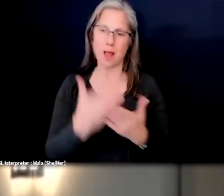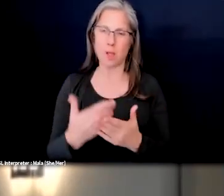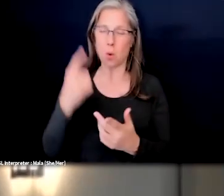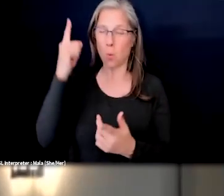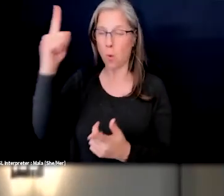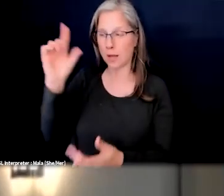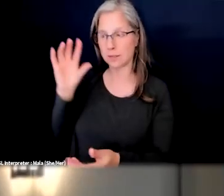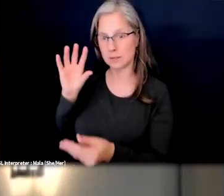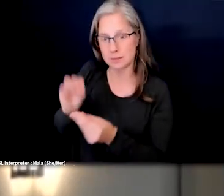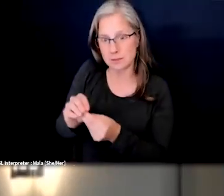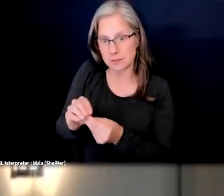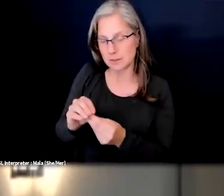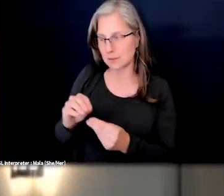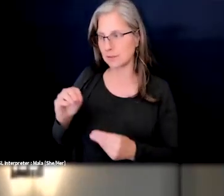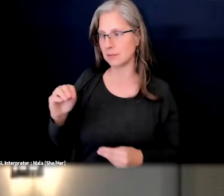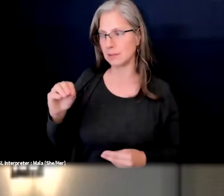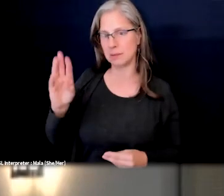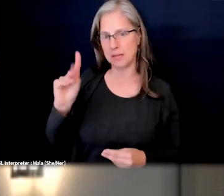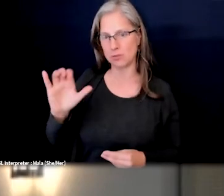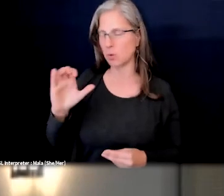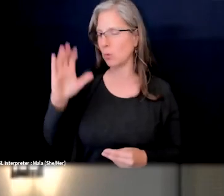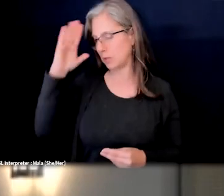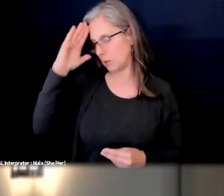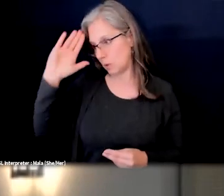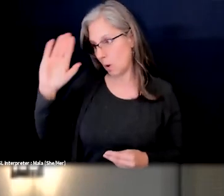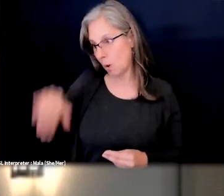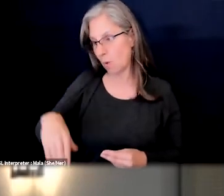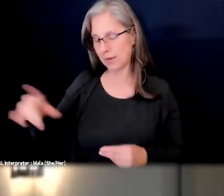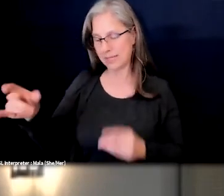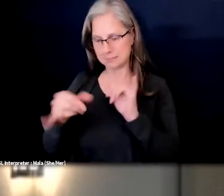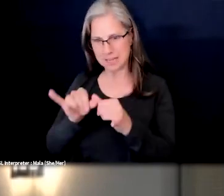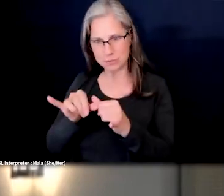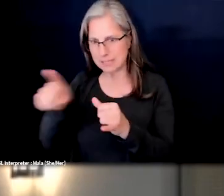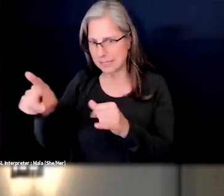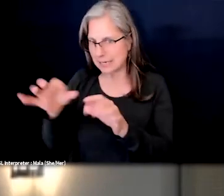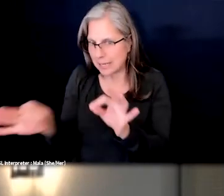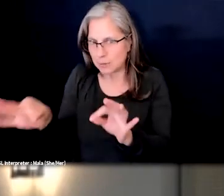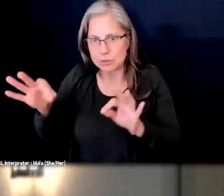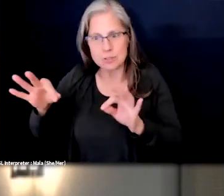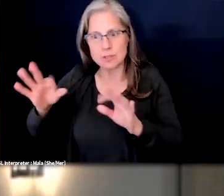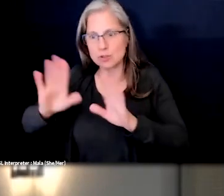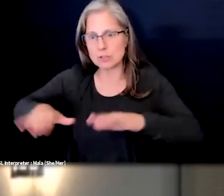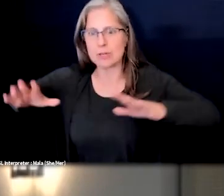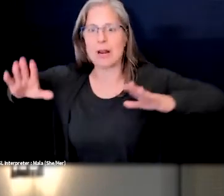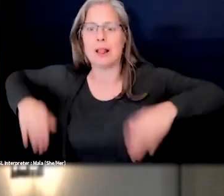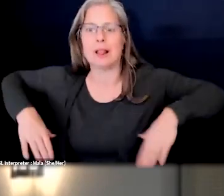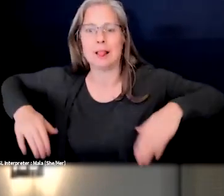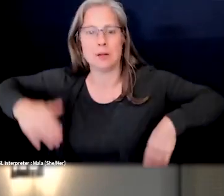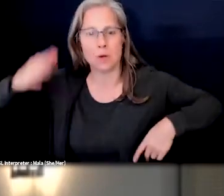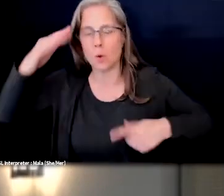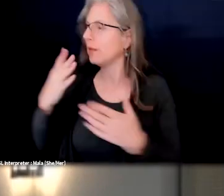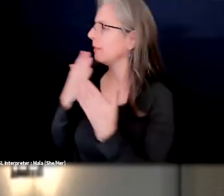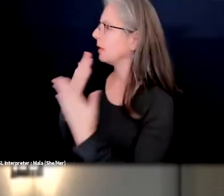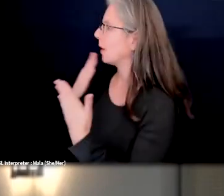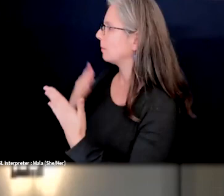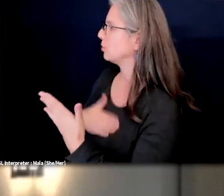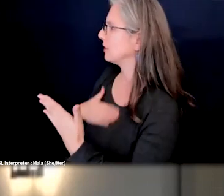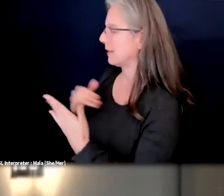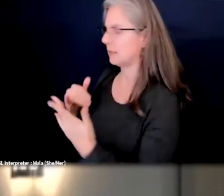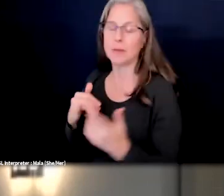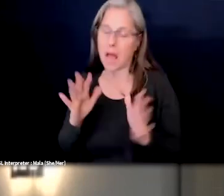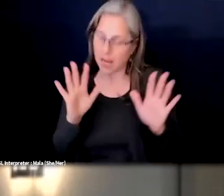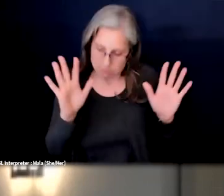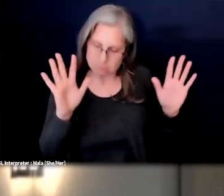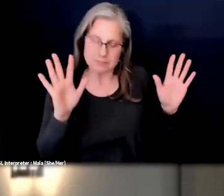metric, when we know it is measured in a language the children yet do not know. And so, thank you, I appreciate it. Yeah,